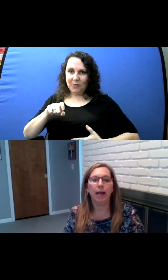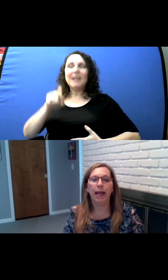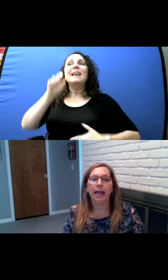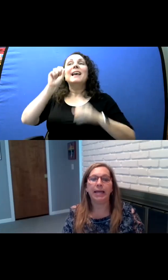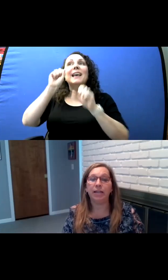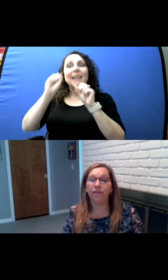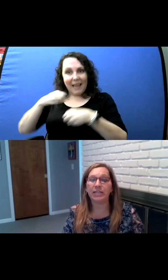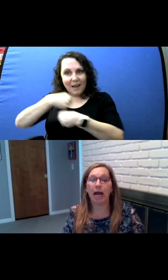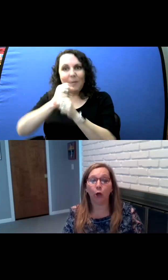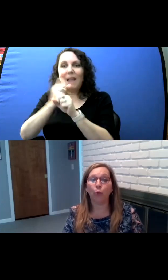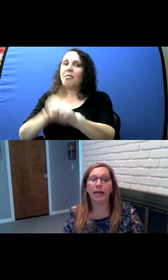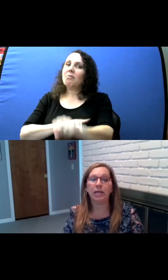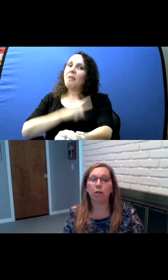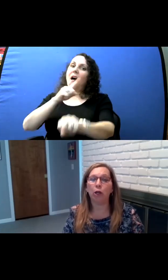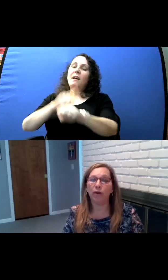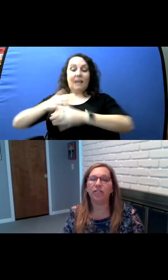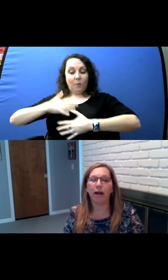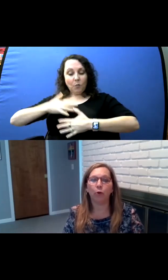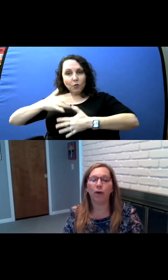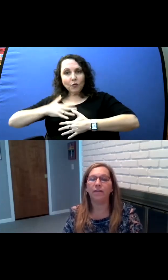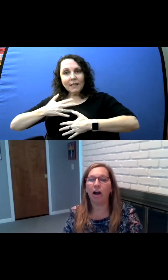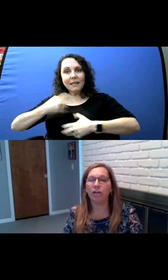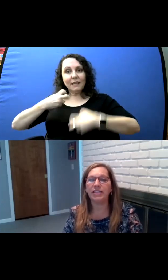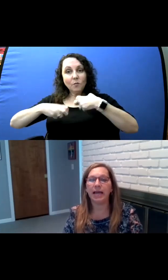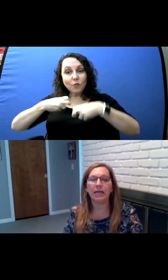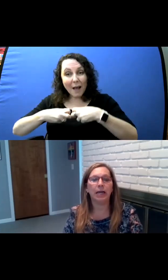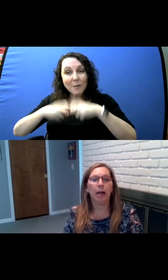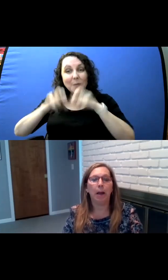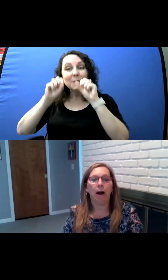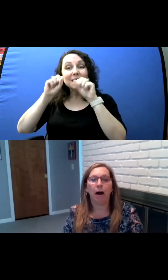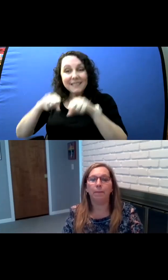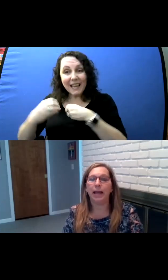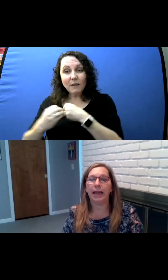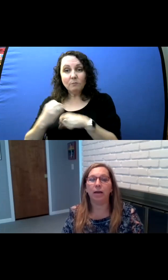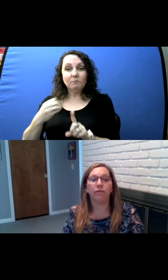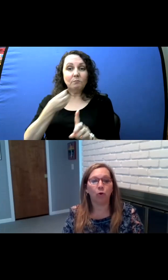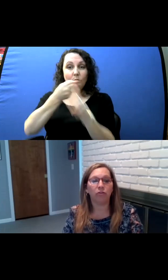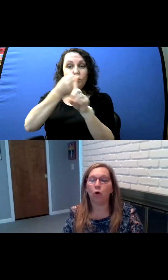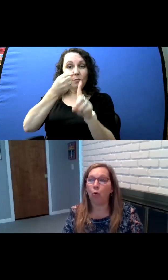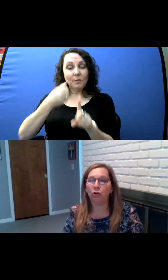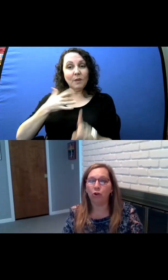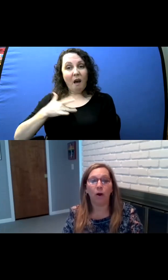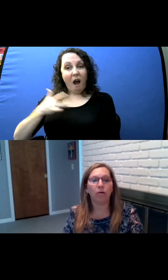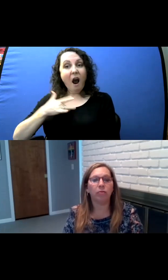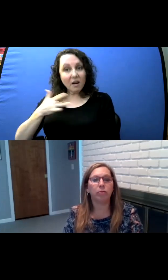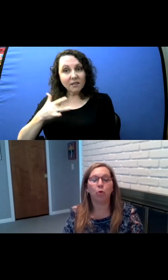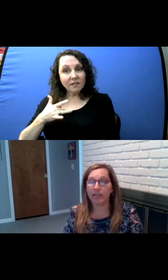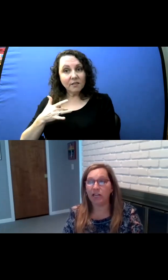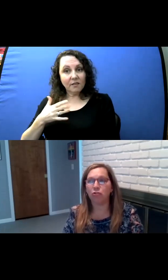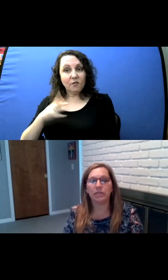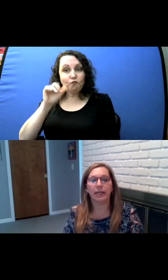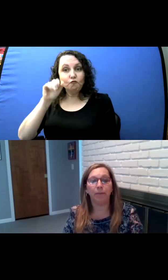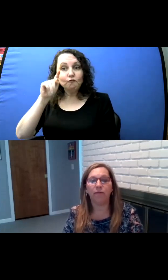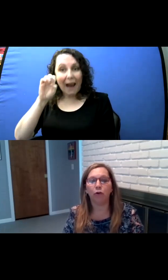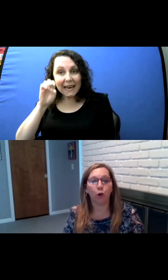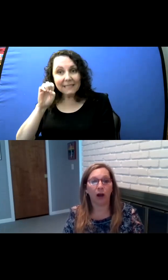problems. It can affect heart rate, increase the rate of heart attack. And of course, the older you are, the more